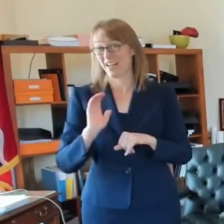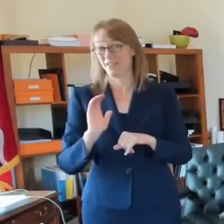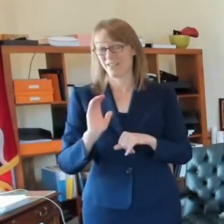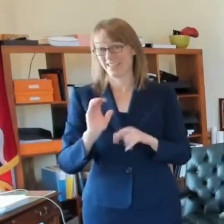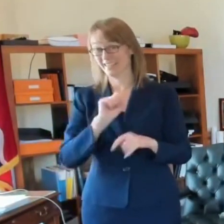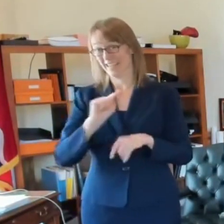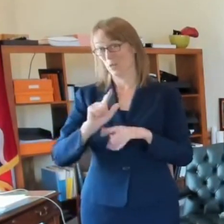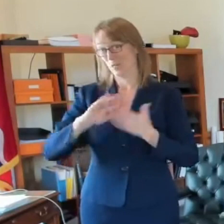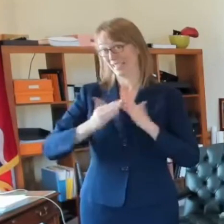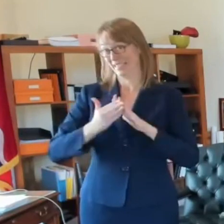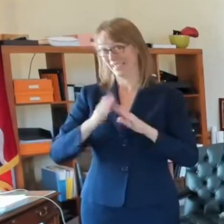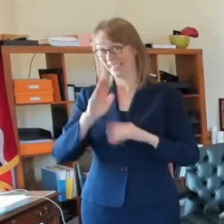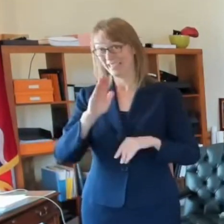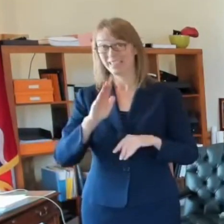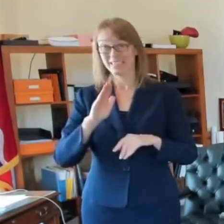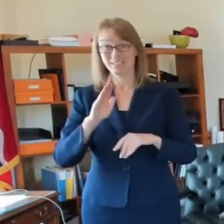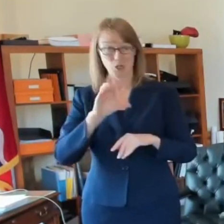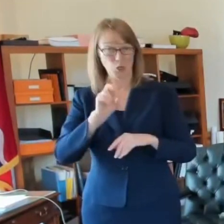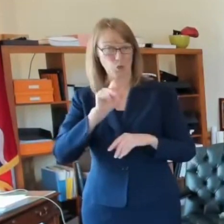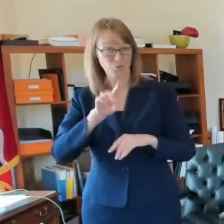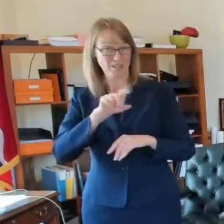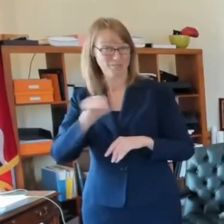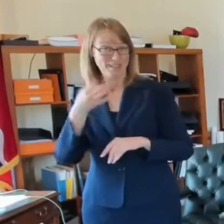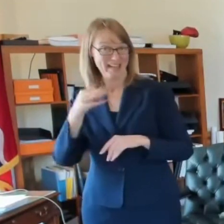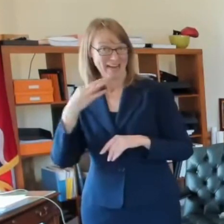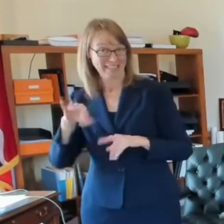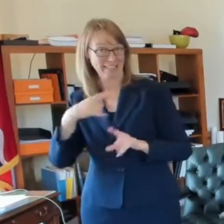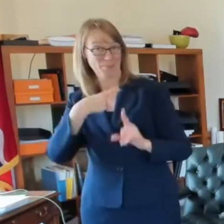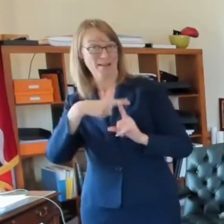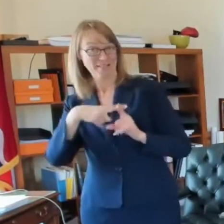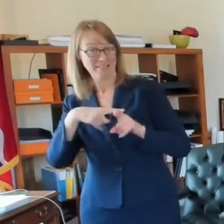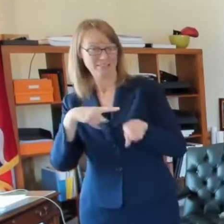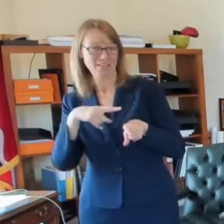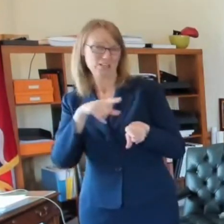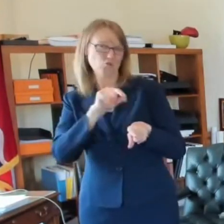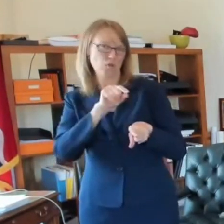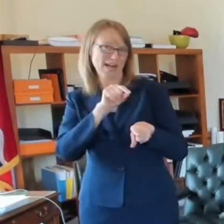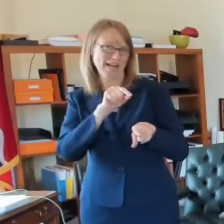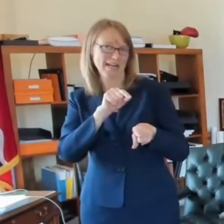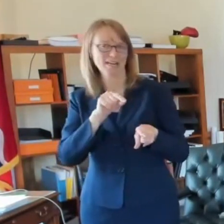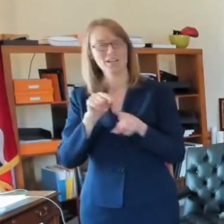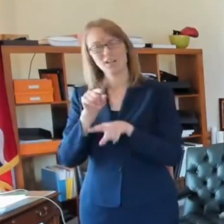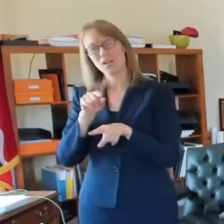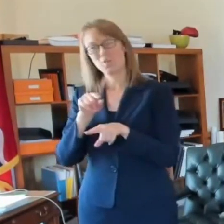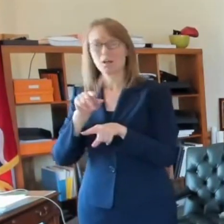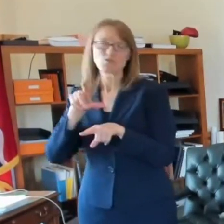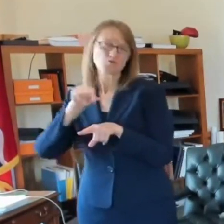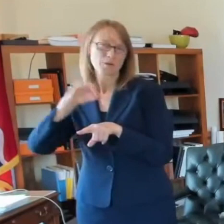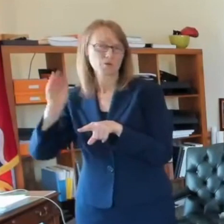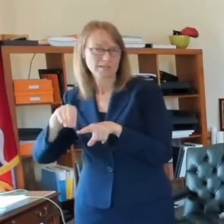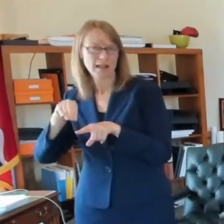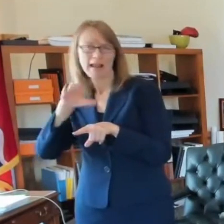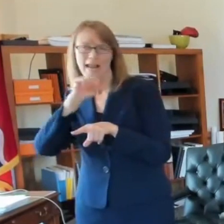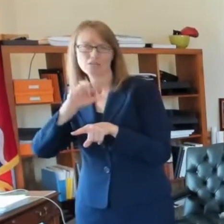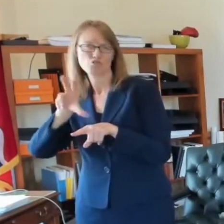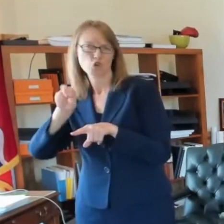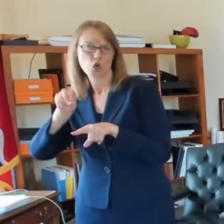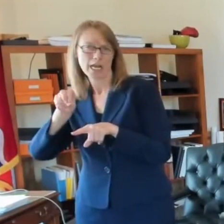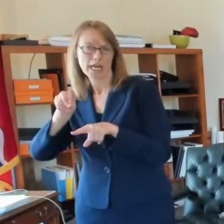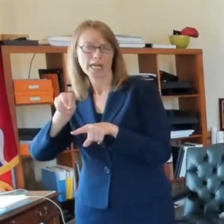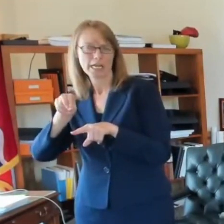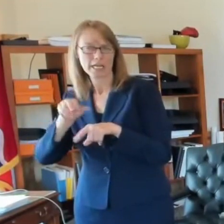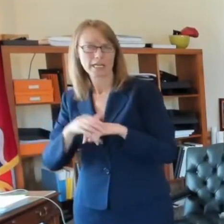to 30, and about 20% of the cases being 30-year-olds. So we're still looking at the majority of